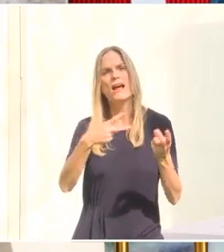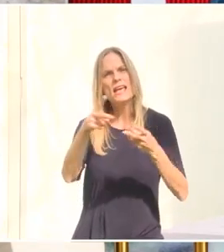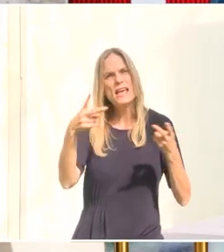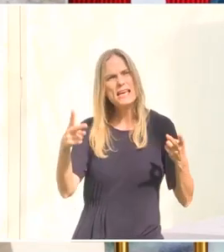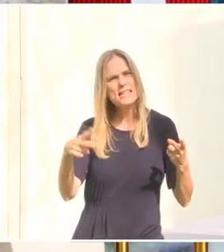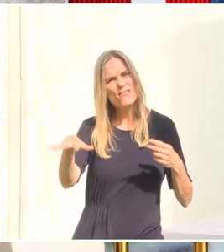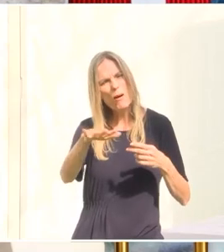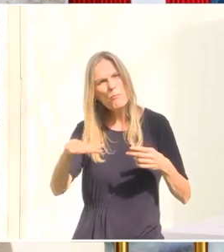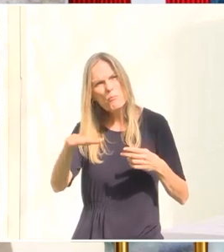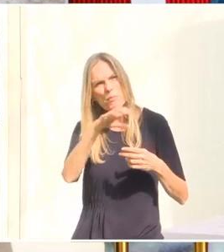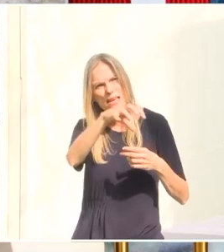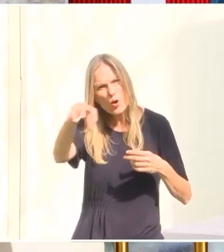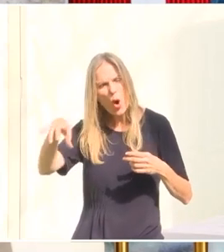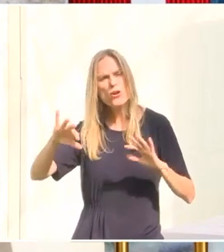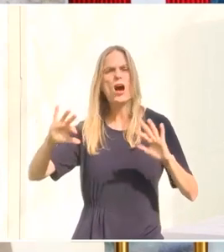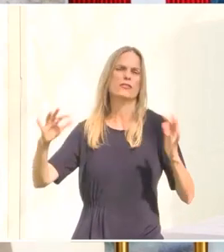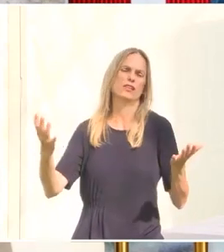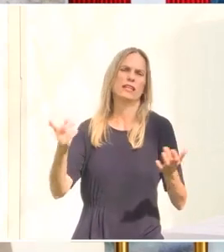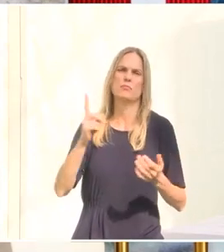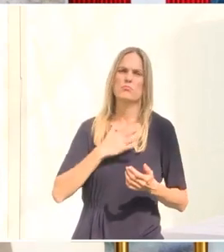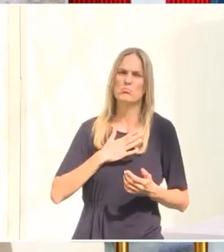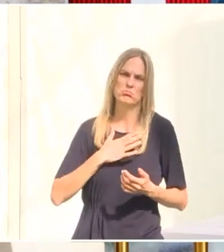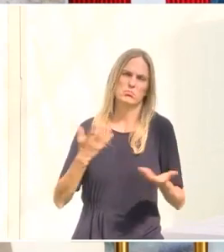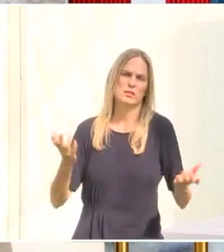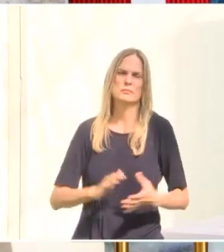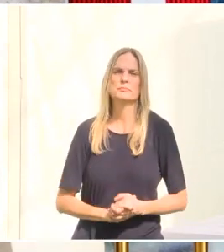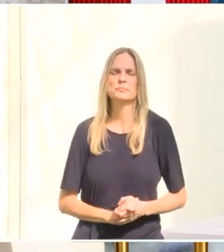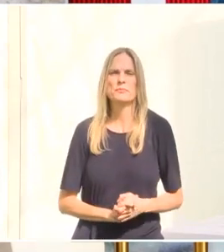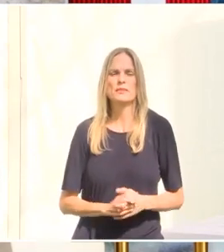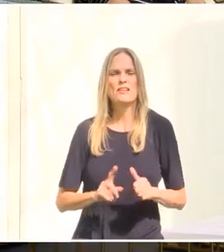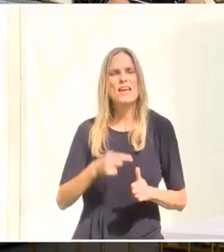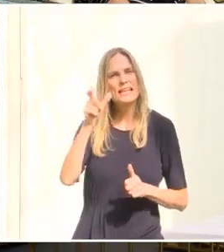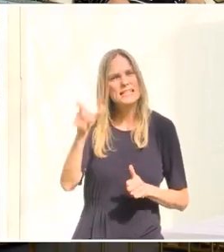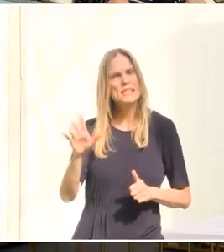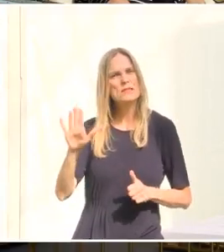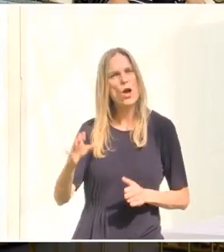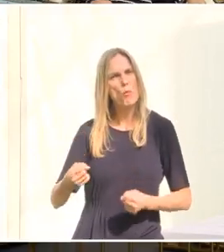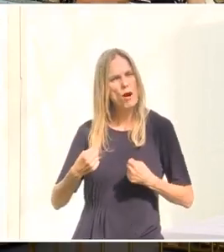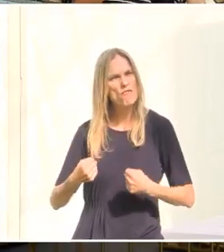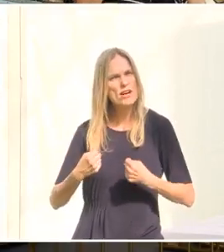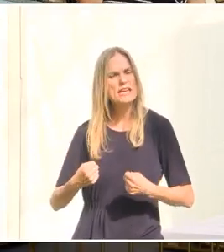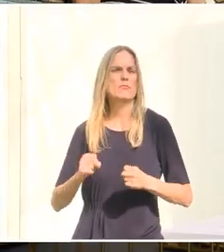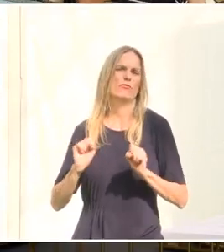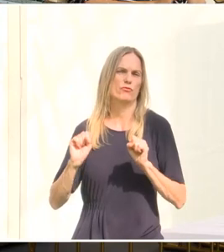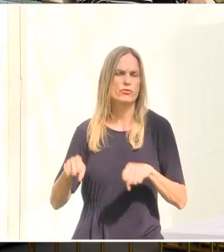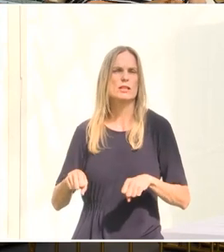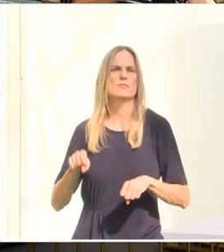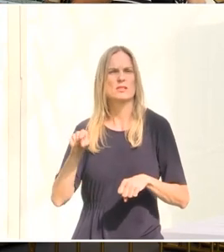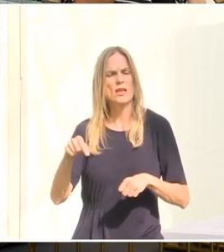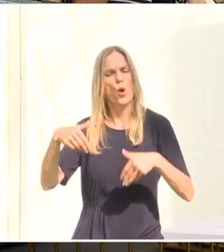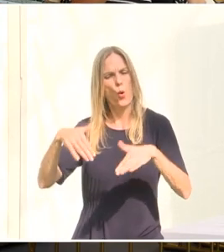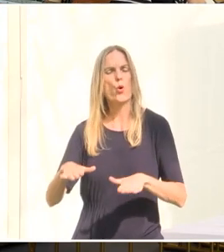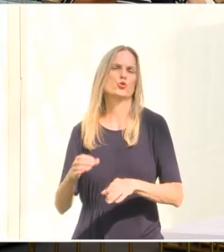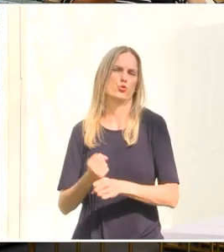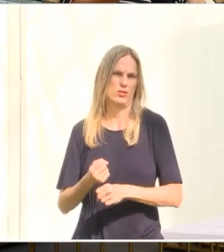providing a vision for themselves. So, and then empowering individuals to make that decision for them. So I'm